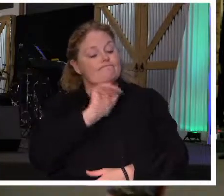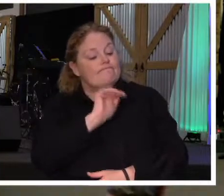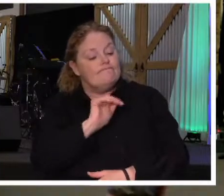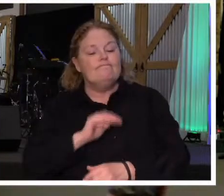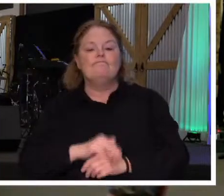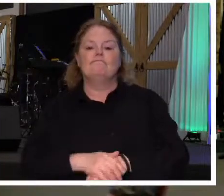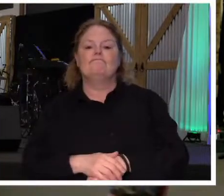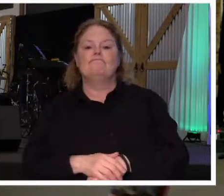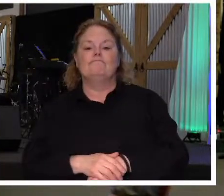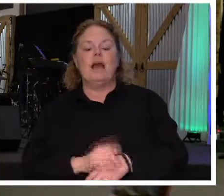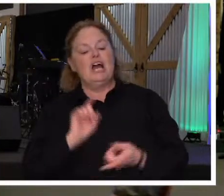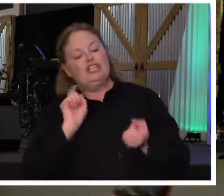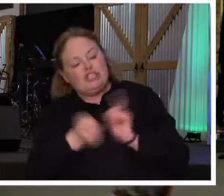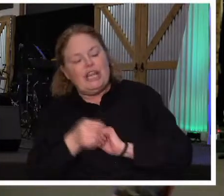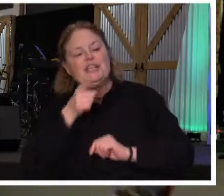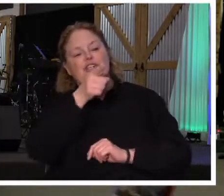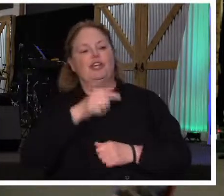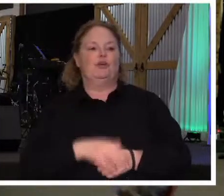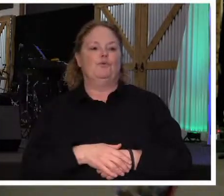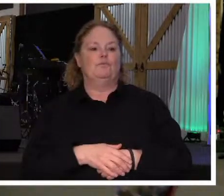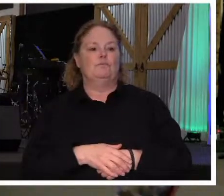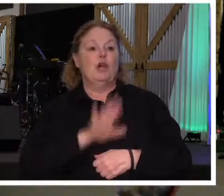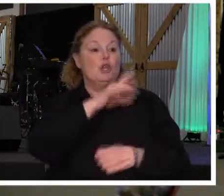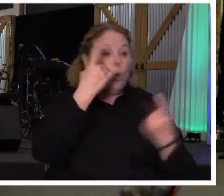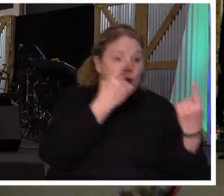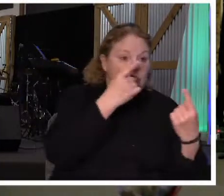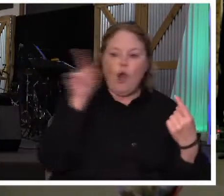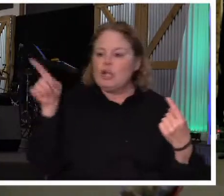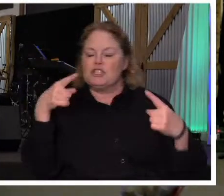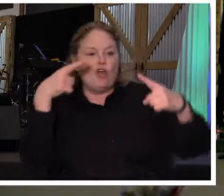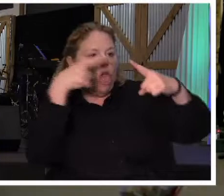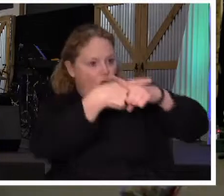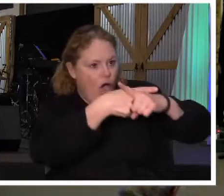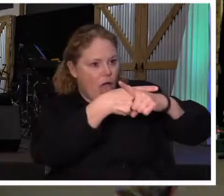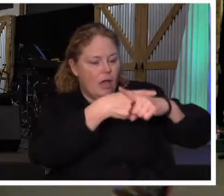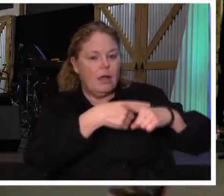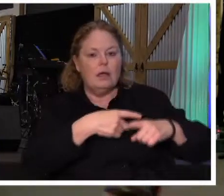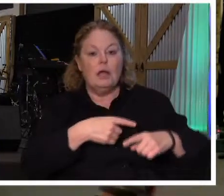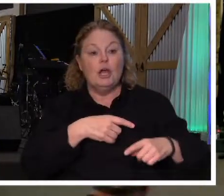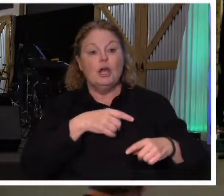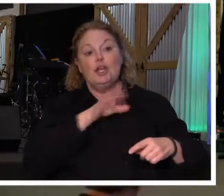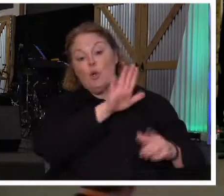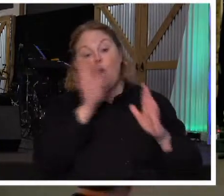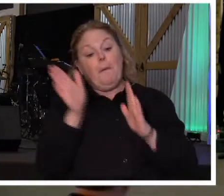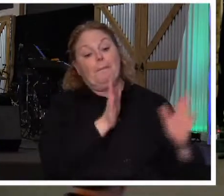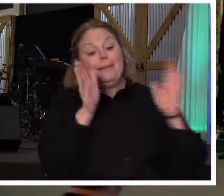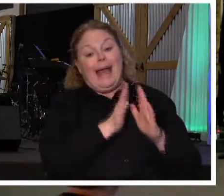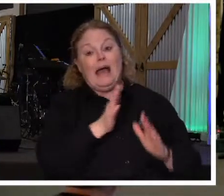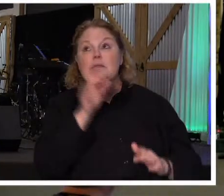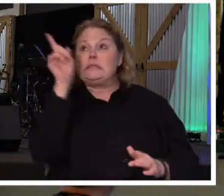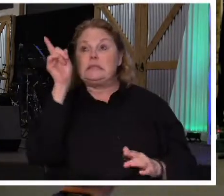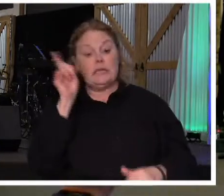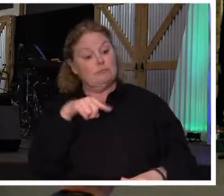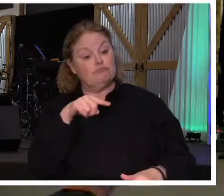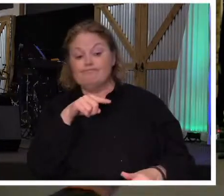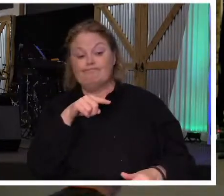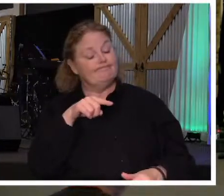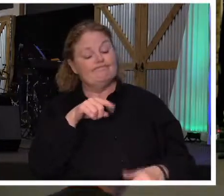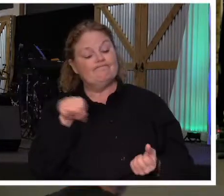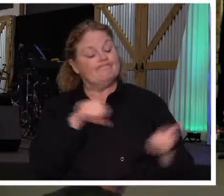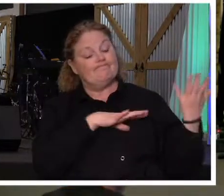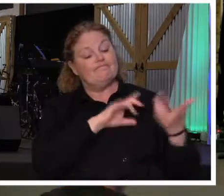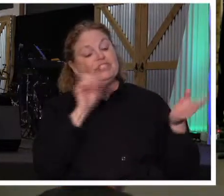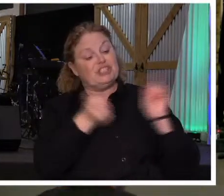you? Has he completely demolished and re-engineered your agenda and the way that you look at life? Because